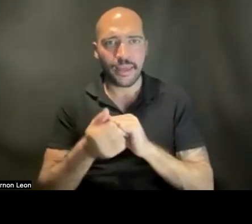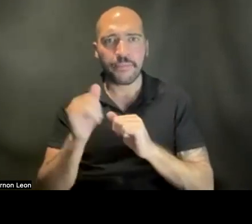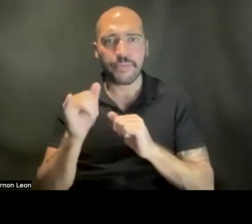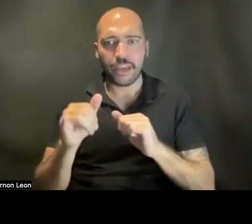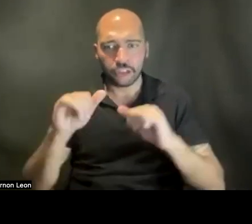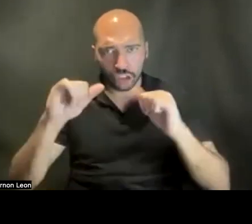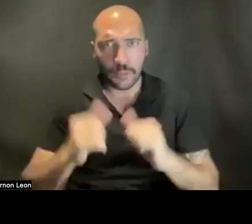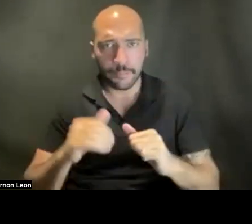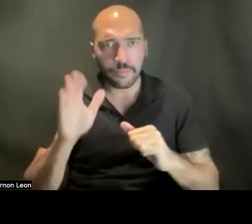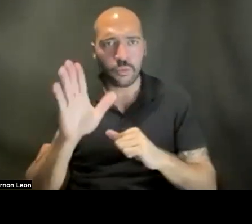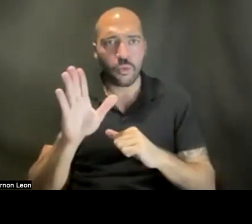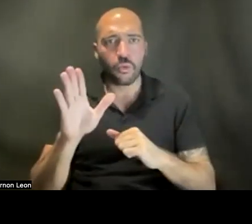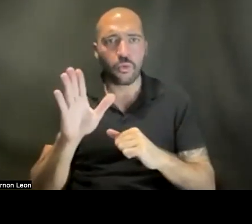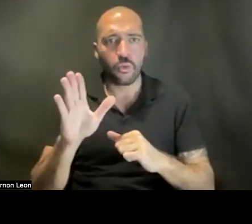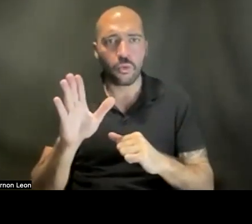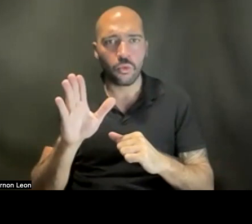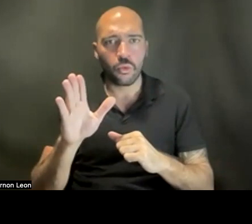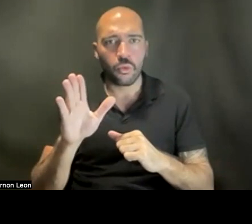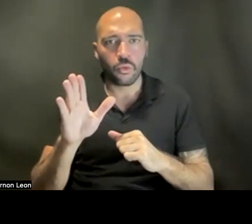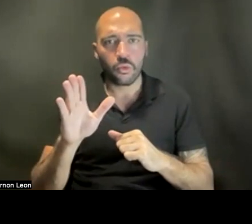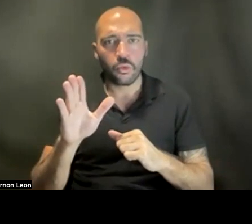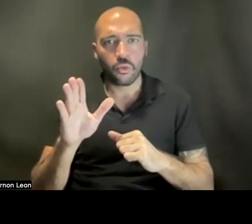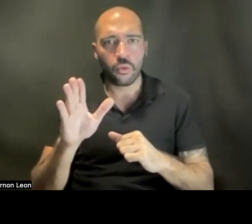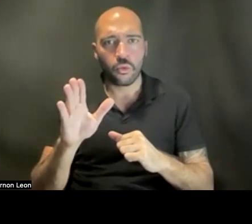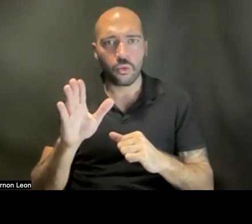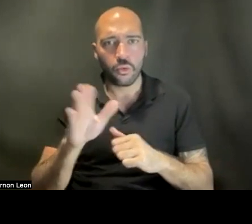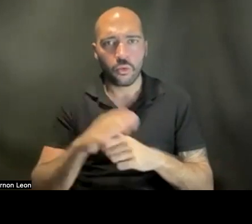shaped your kind of